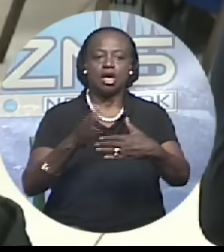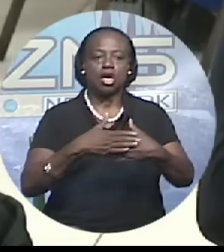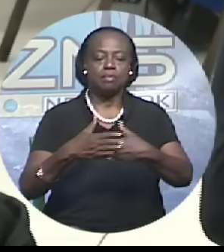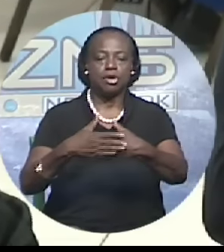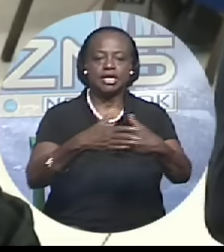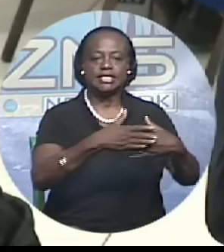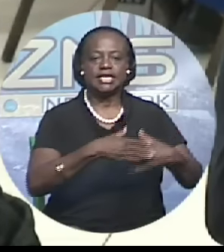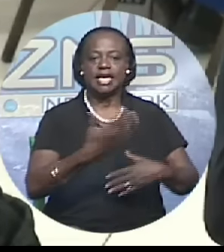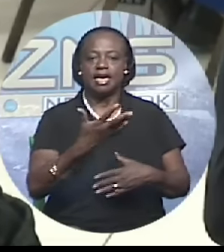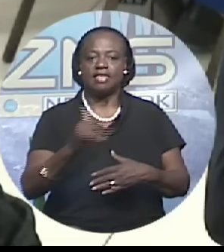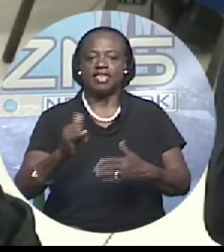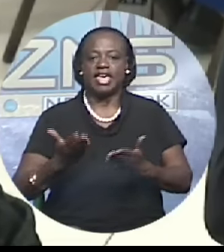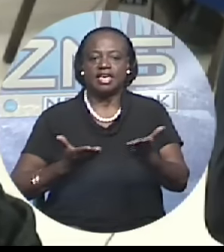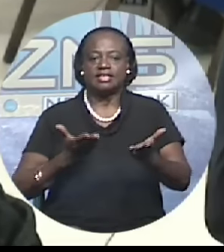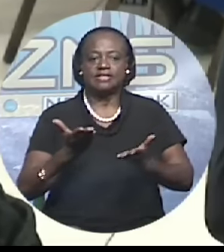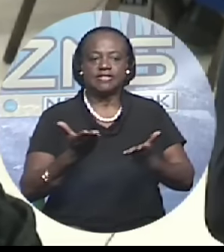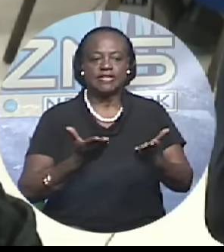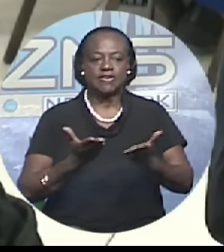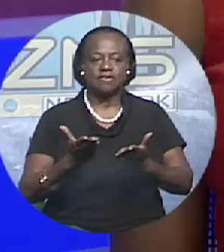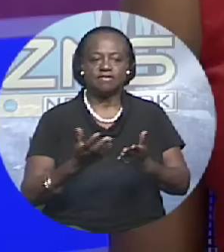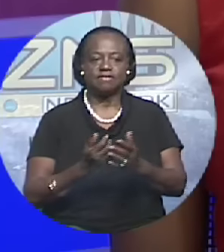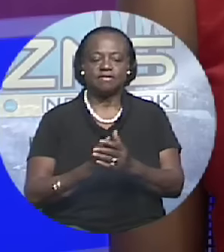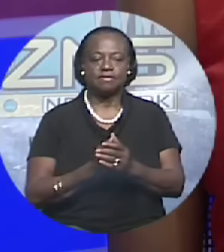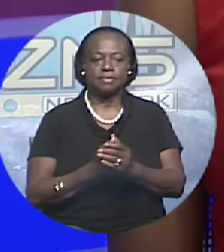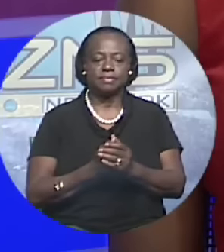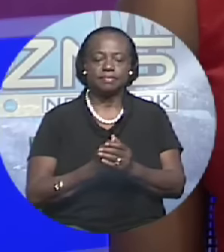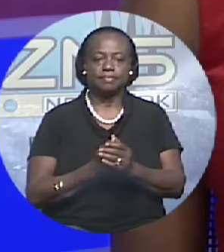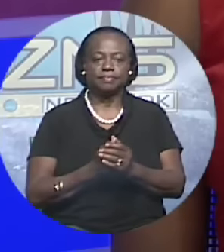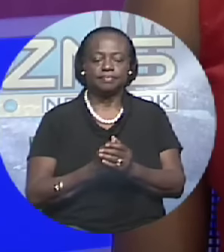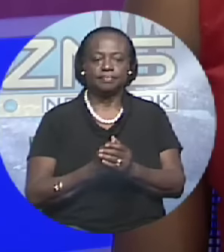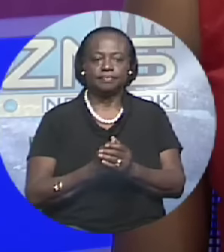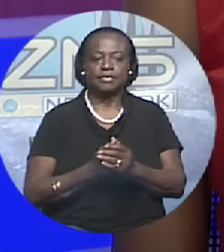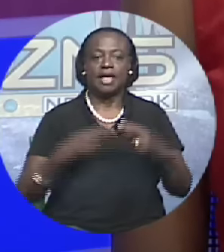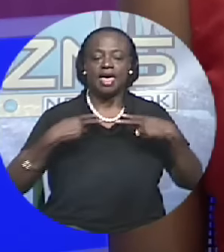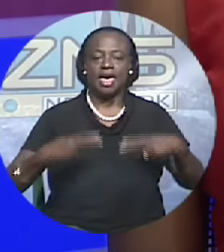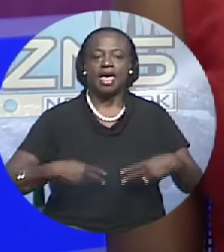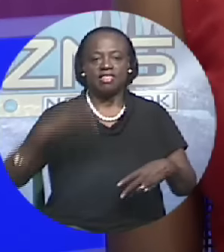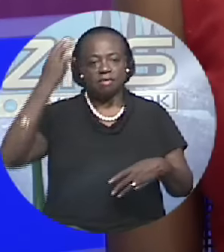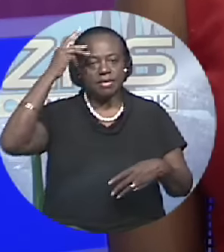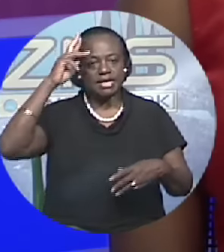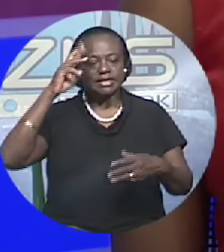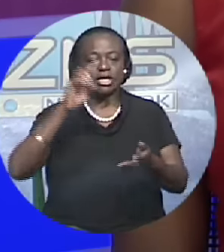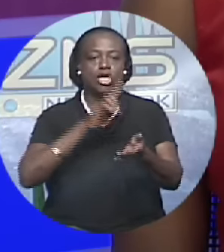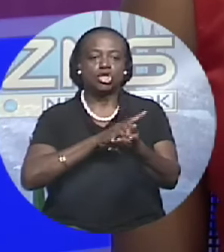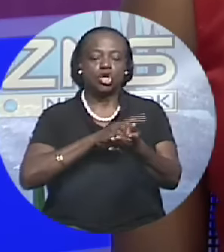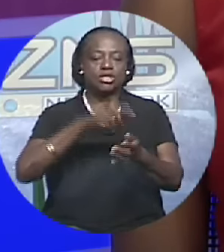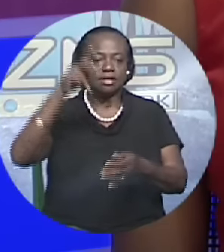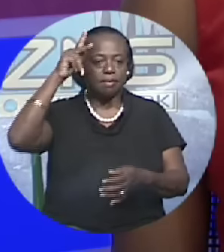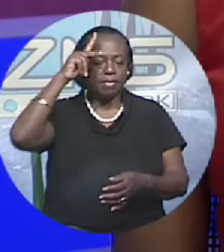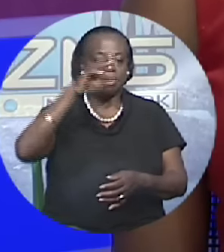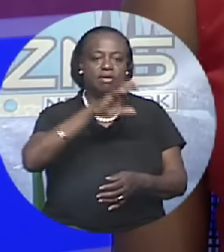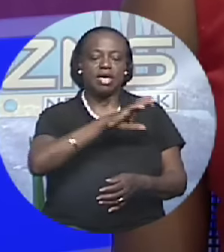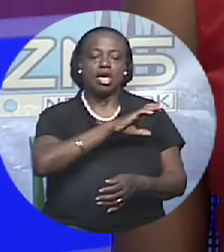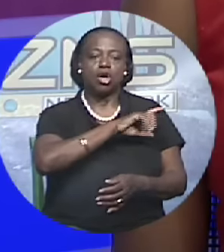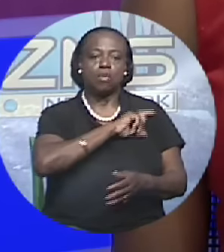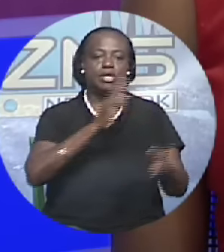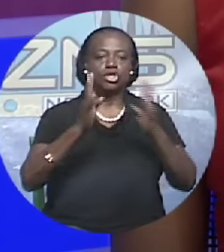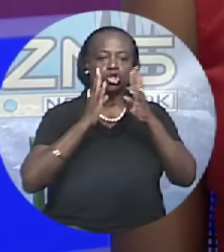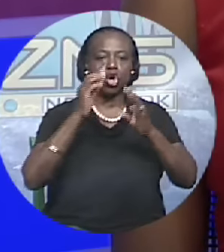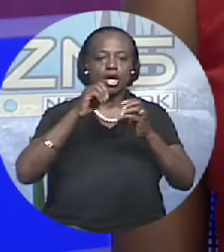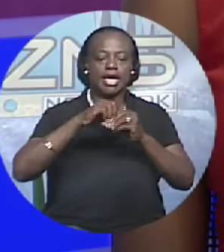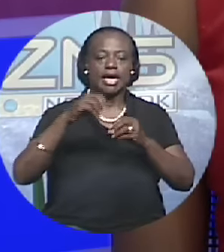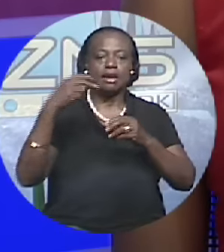serve. Carla Palmer, ZNS Network News. Health Minister Dr. Perry Gomez gave a communication in Parliament yesterday